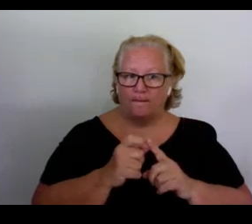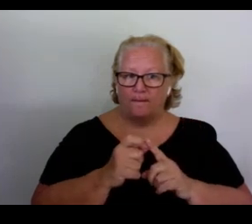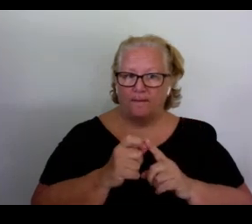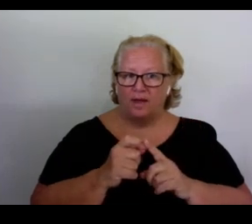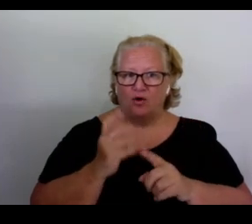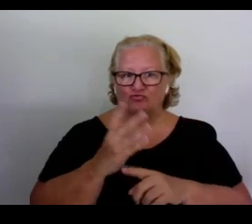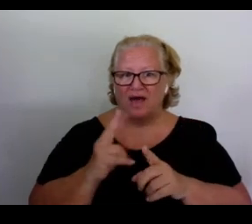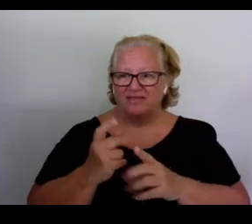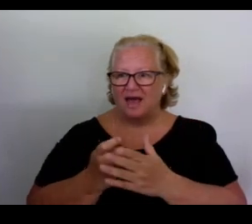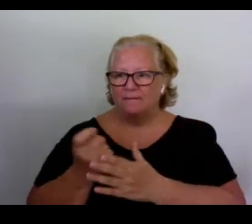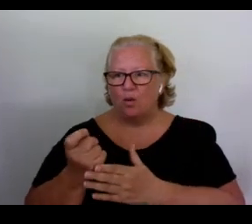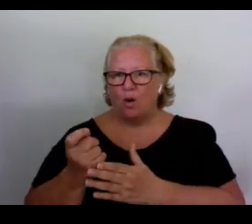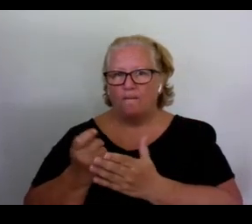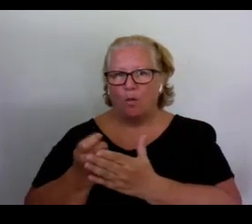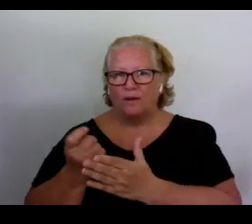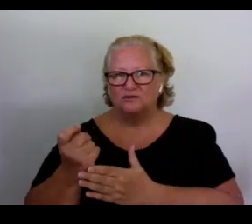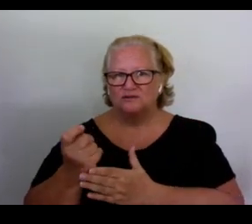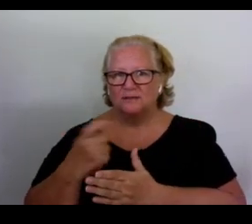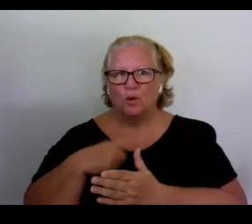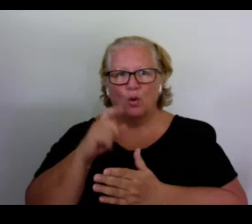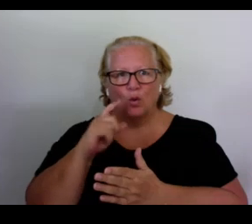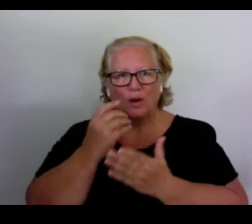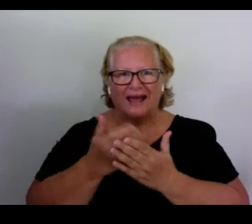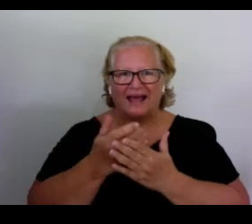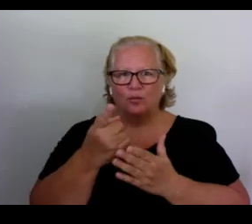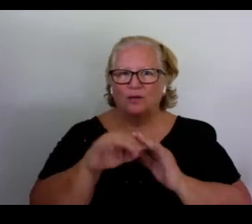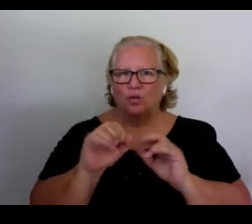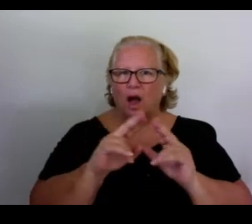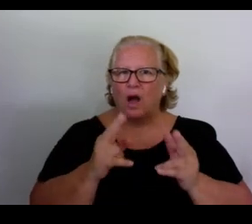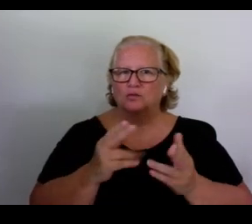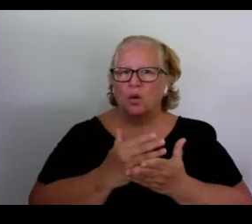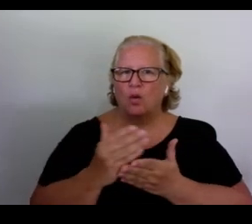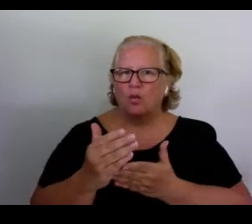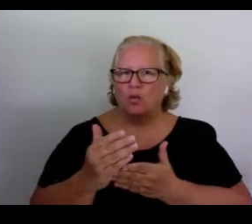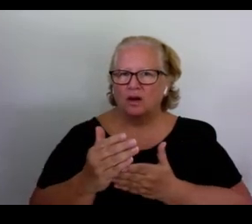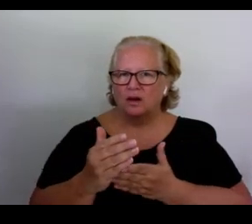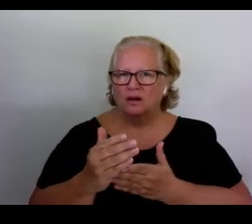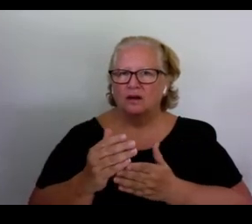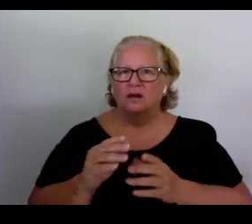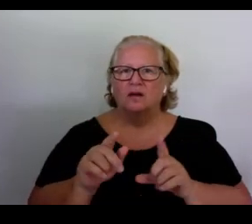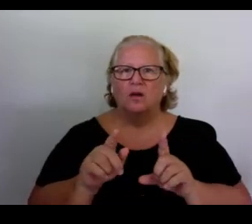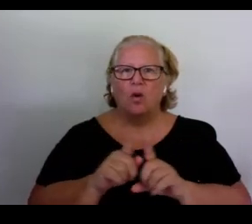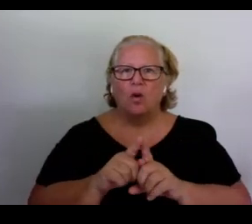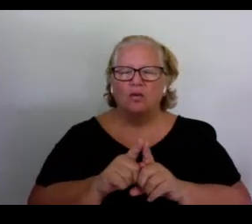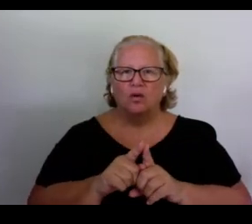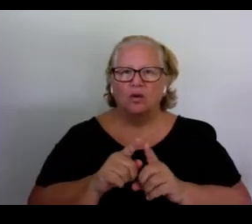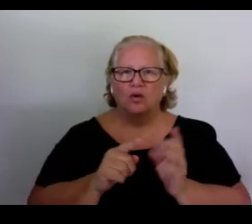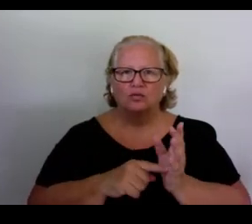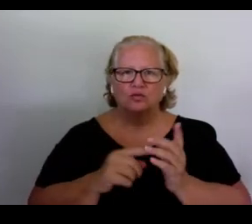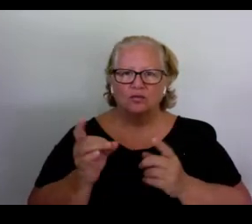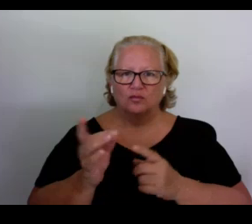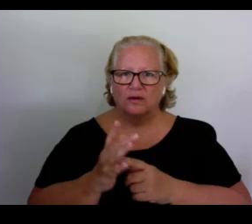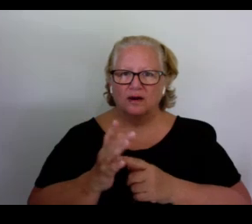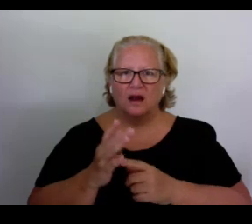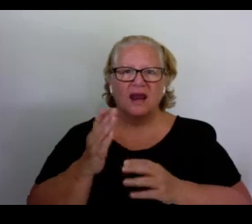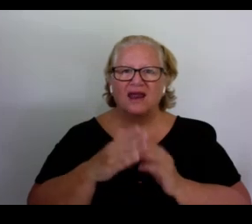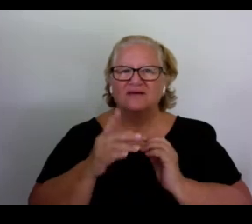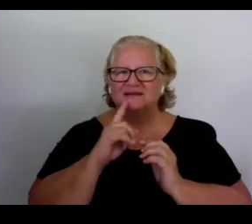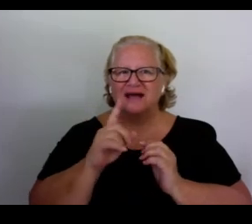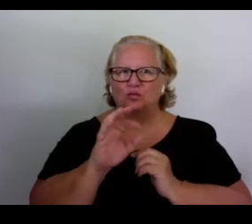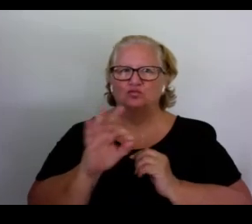likely to keep you in your house longer. Okay. And similarly, prioritising, because we can never say don't pay a